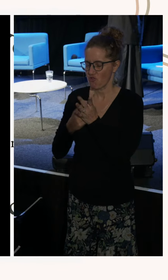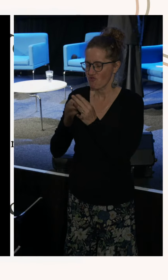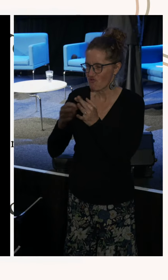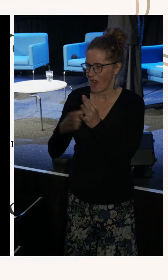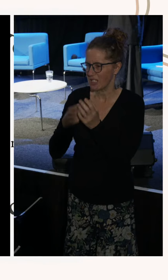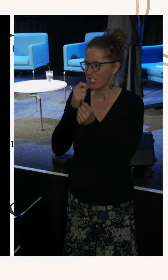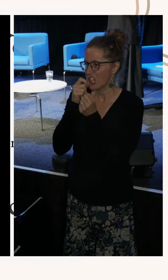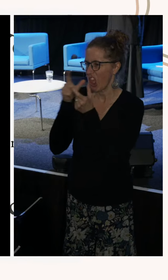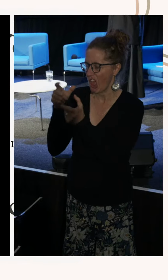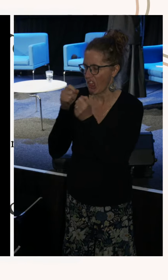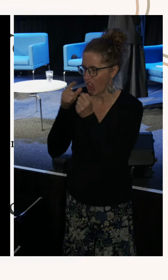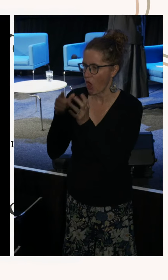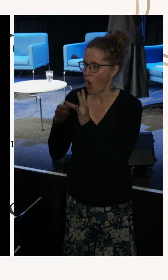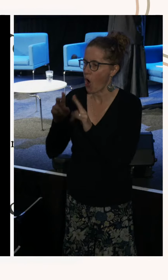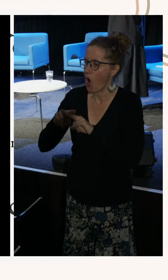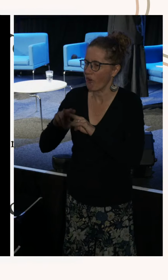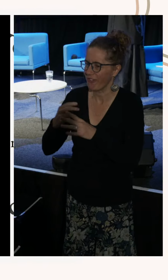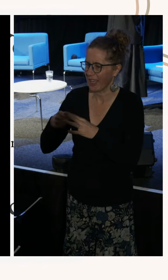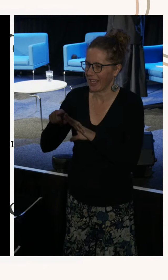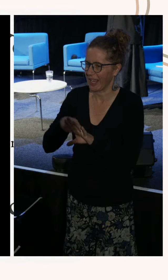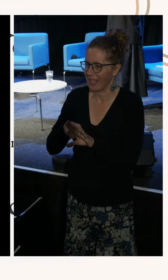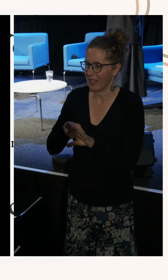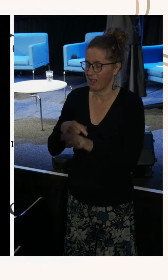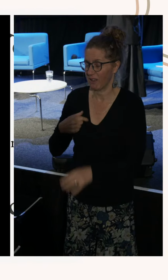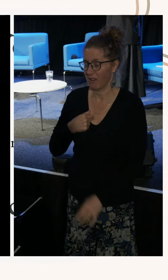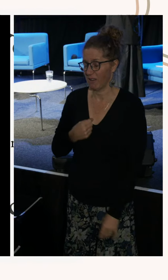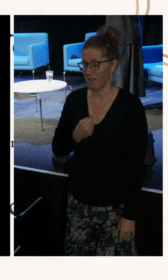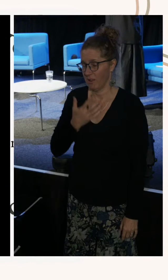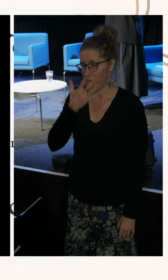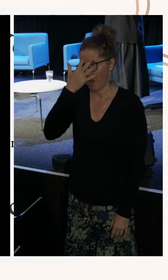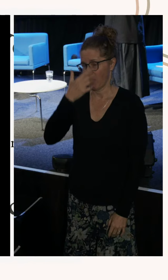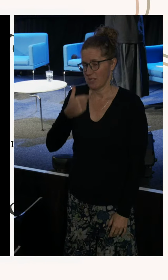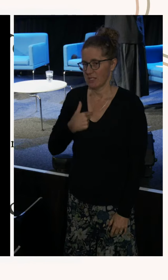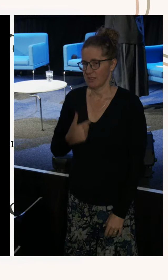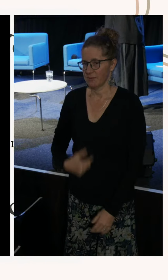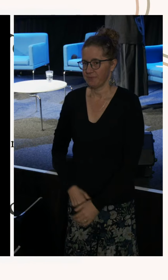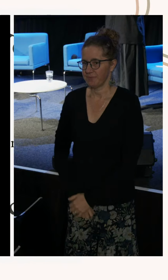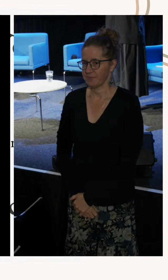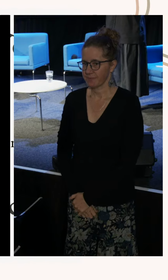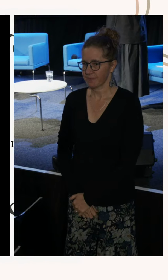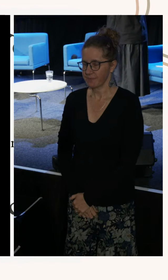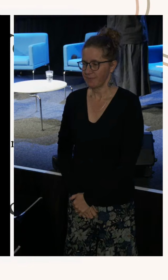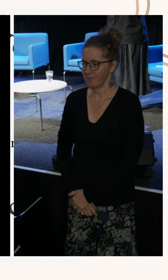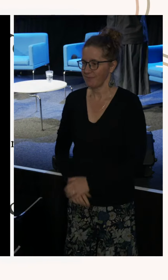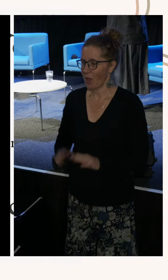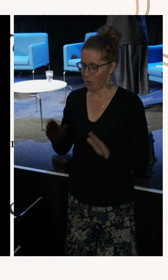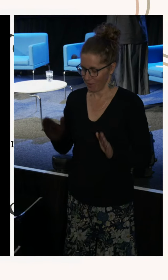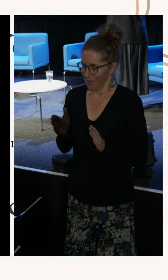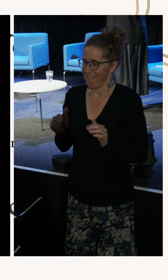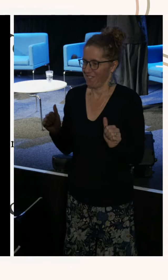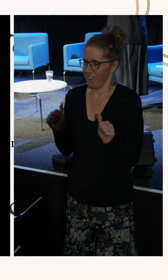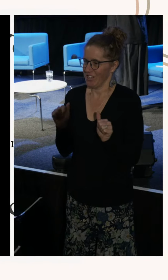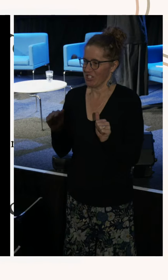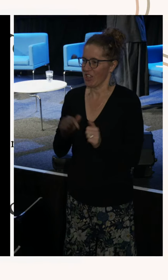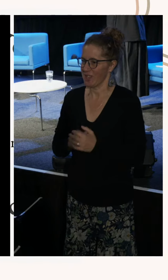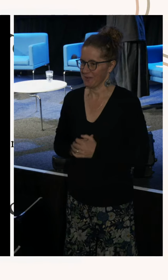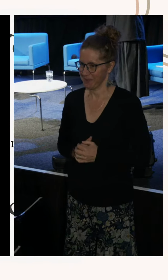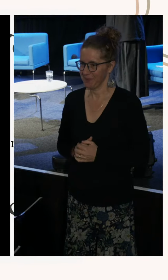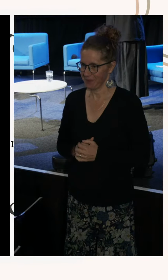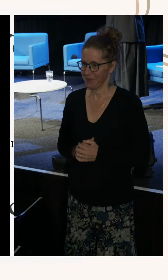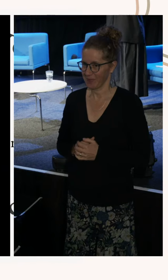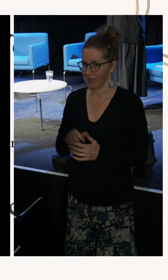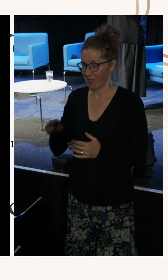you off-key. Like I said, I was embarrassed. And that's where I'm ending it, actually, because I think that's